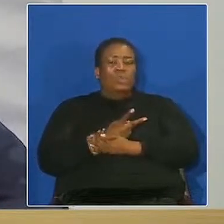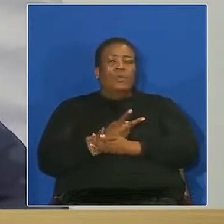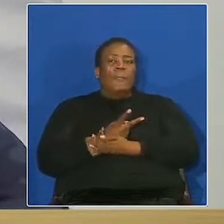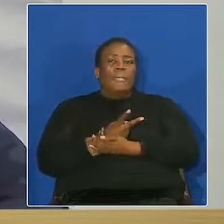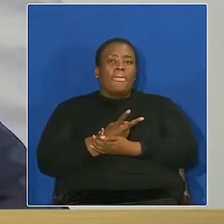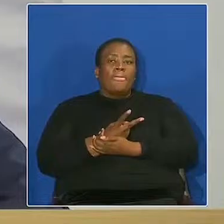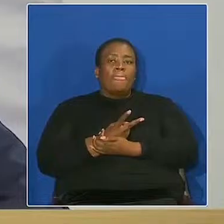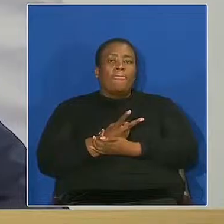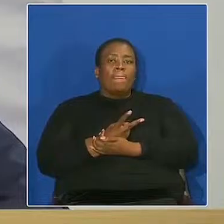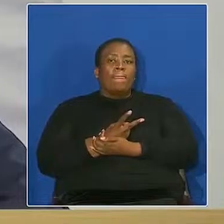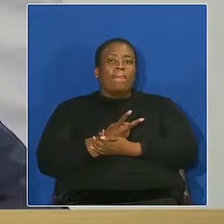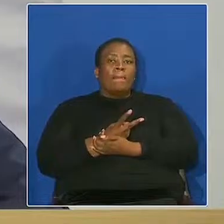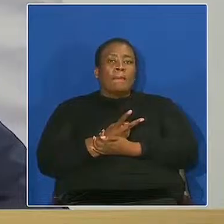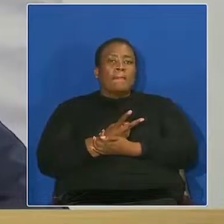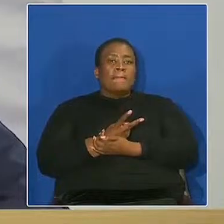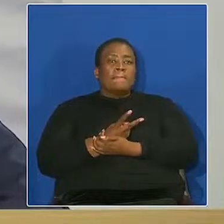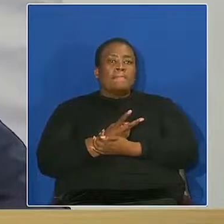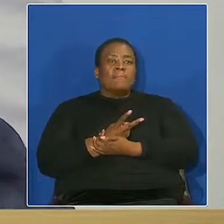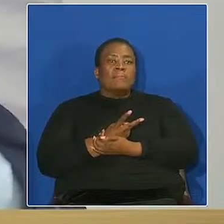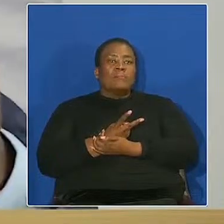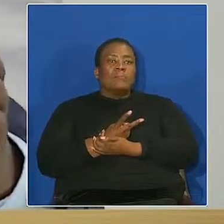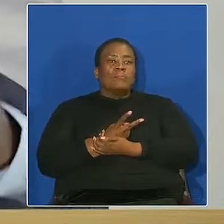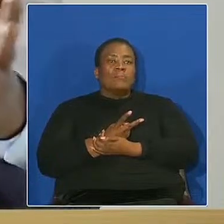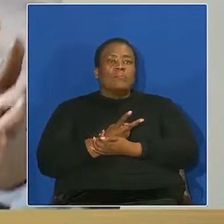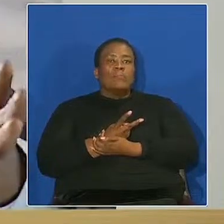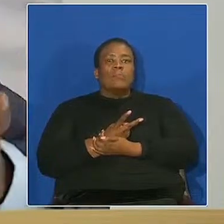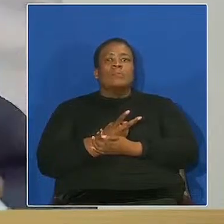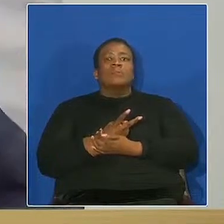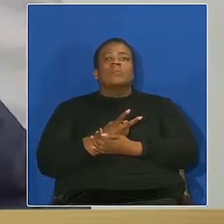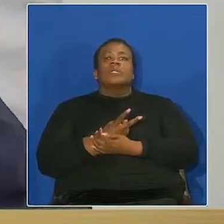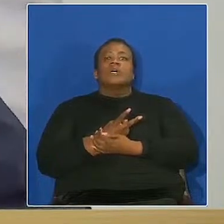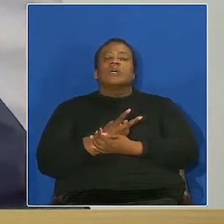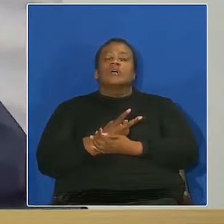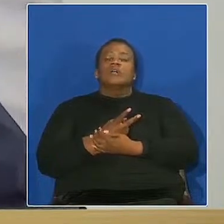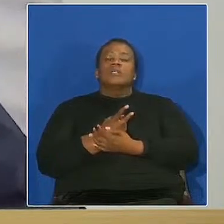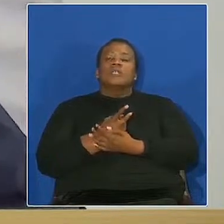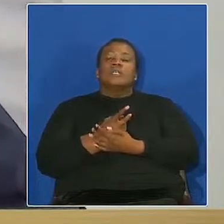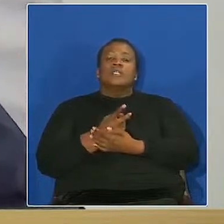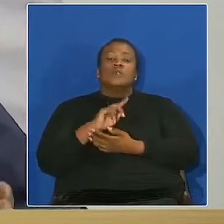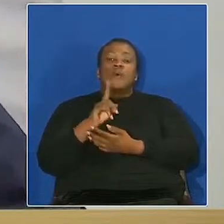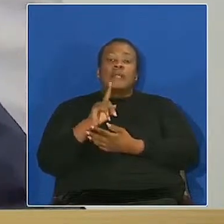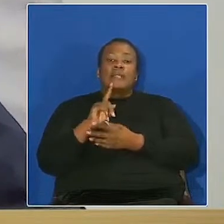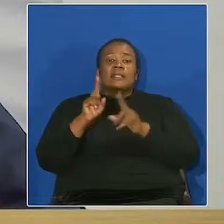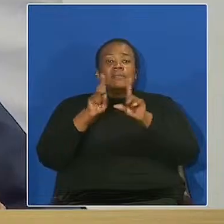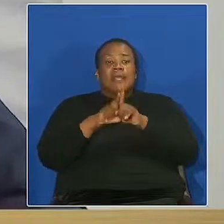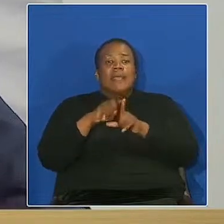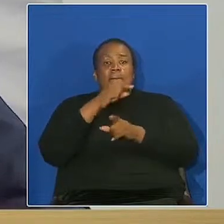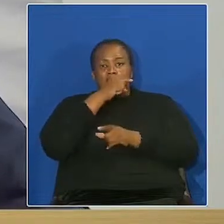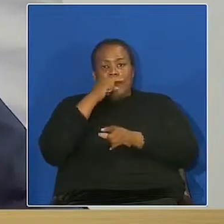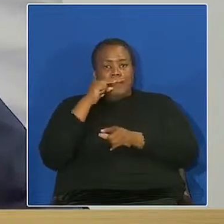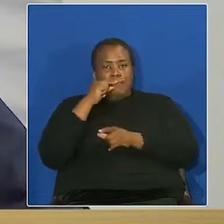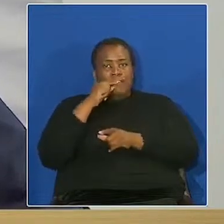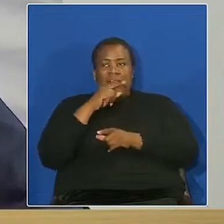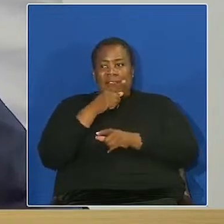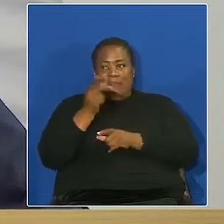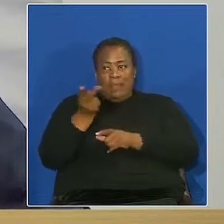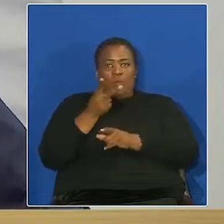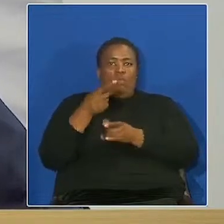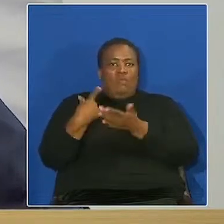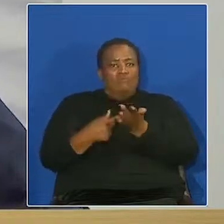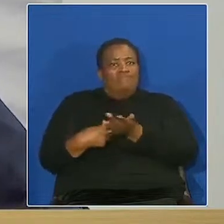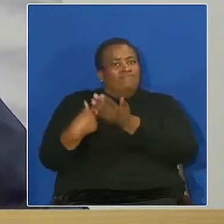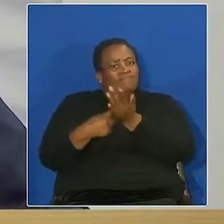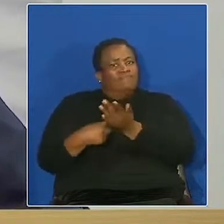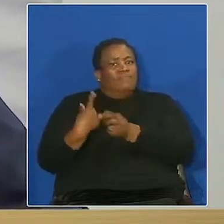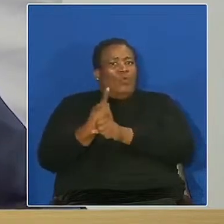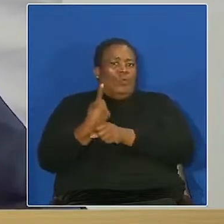point to the same names that are always part of their discussions or even part